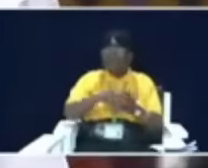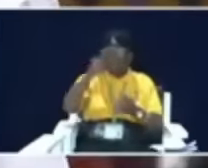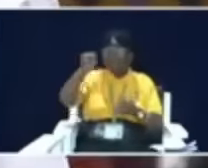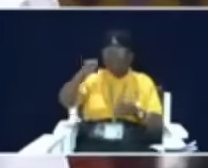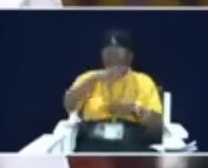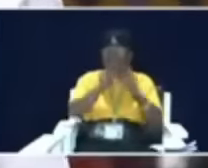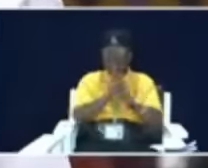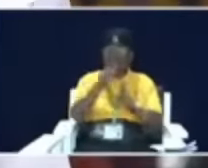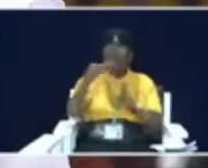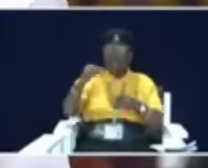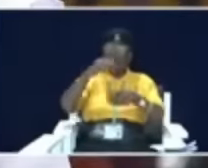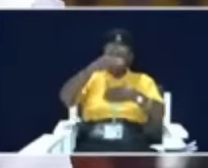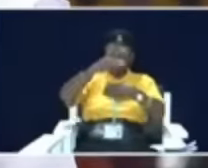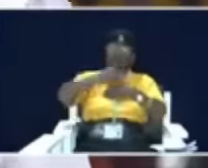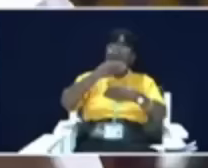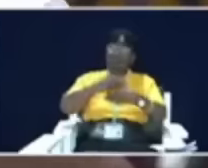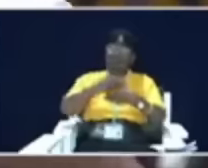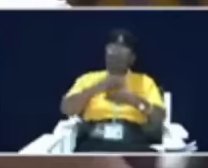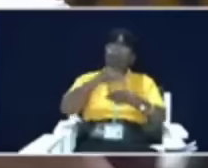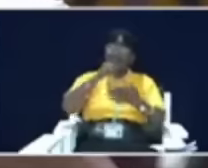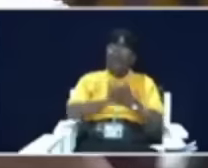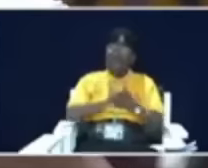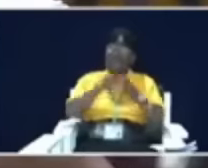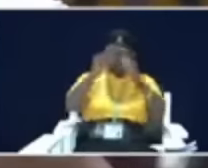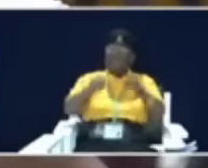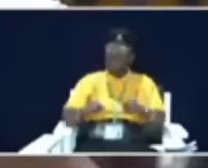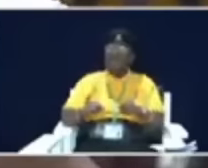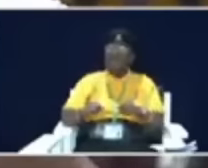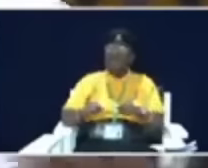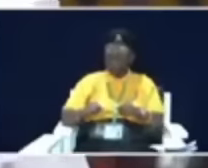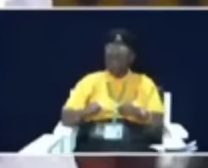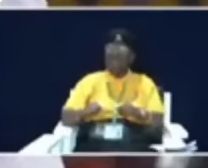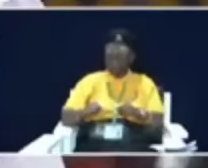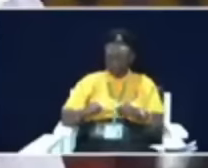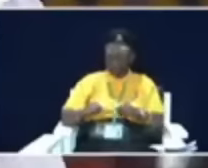that can send you back to square one.